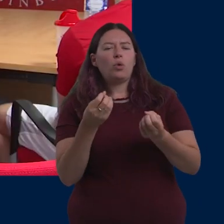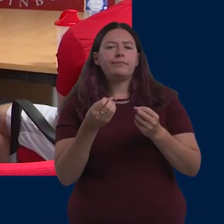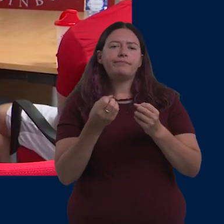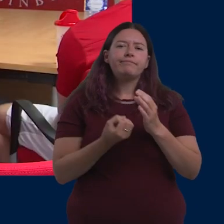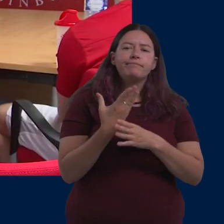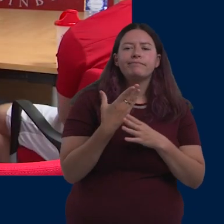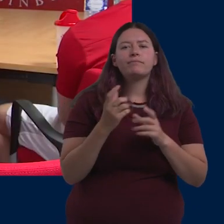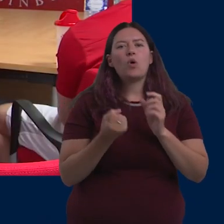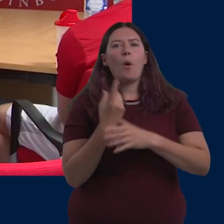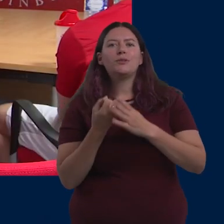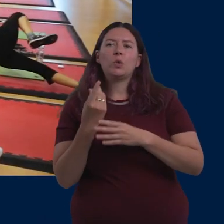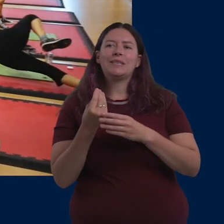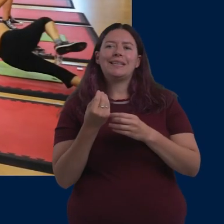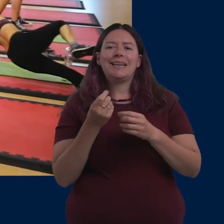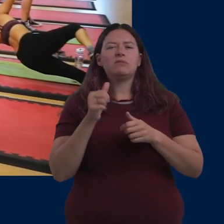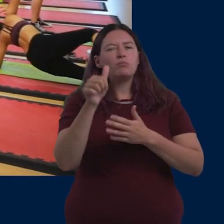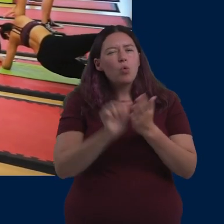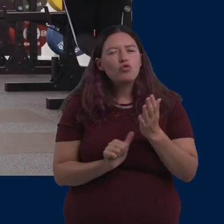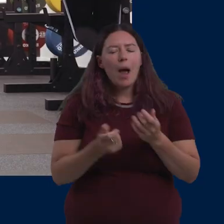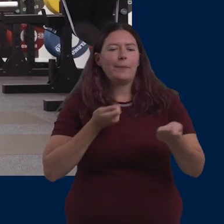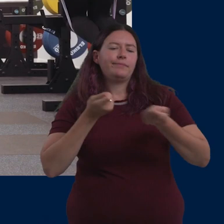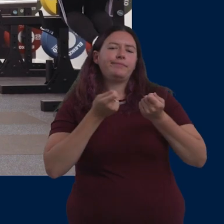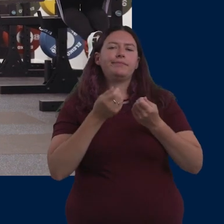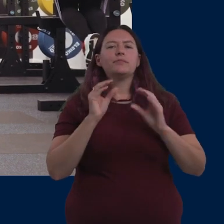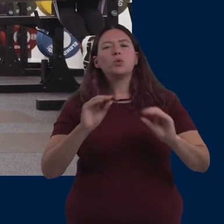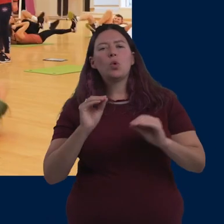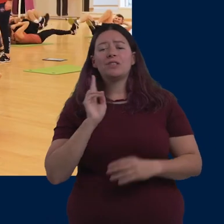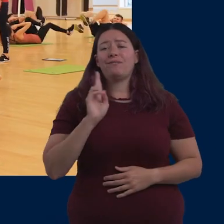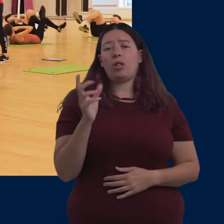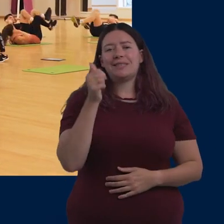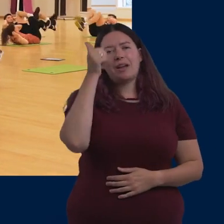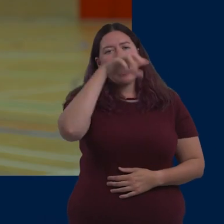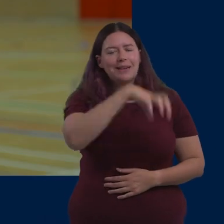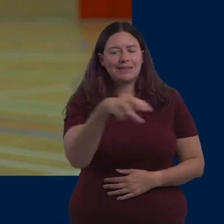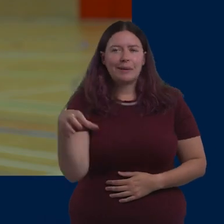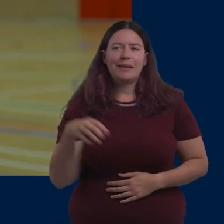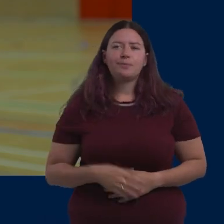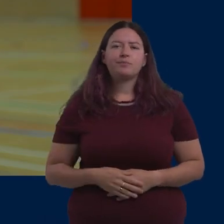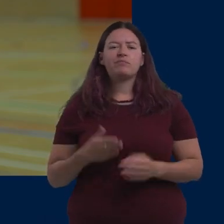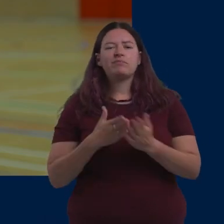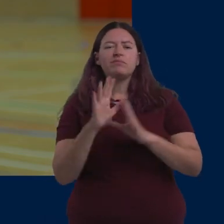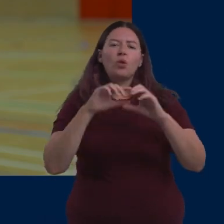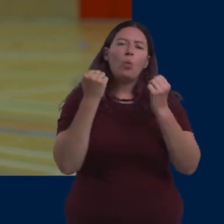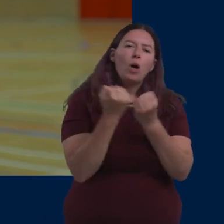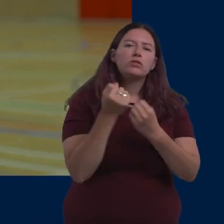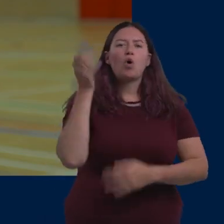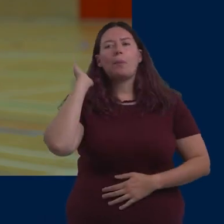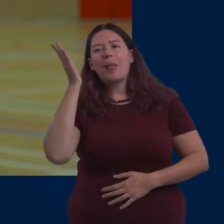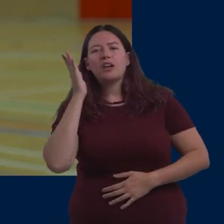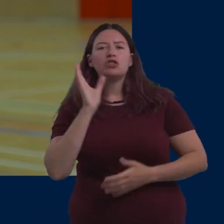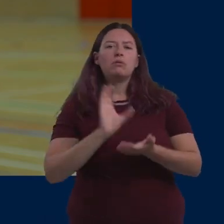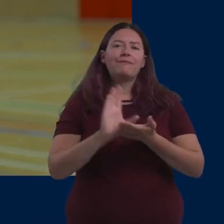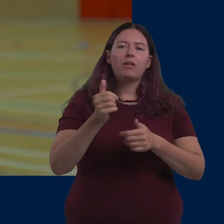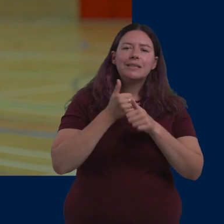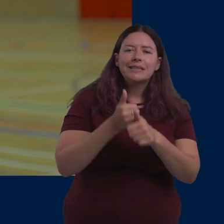continue to develop the opportunities and programmes run by our Coaching and Volunteering Academy. Through workshops, lectures and funding